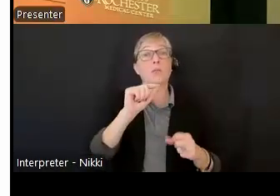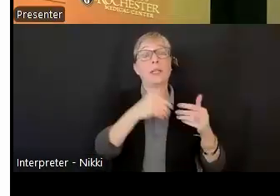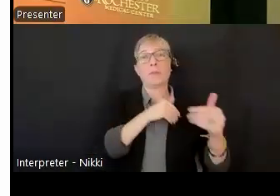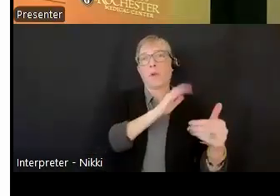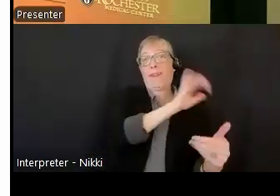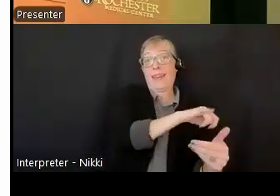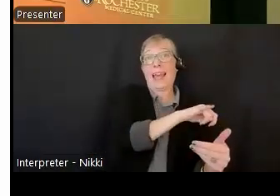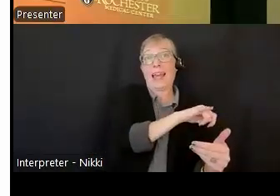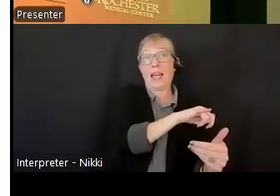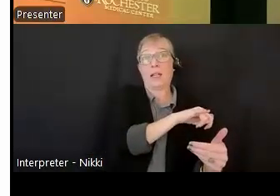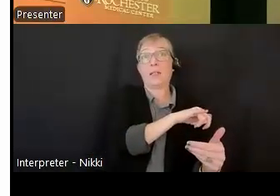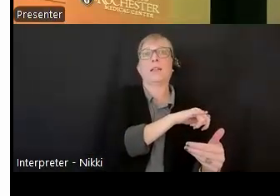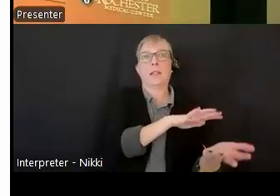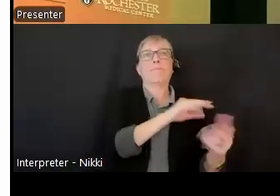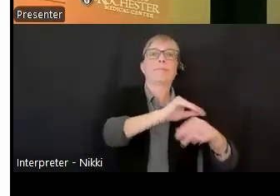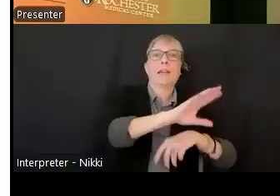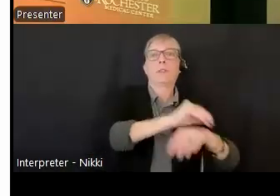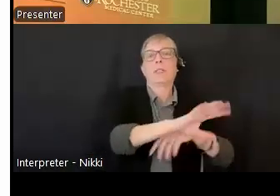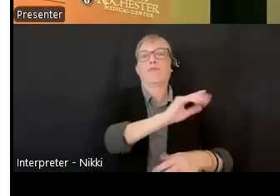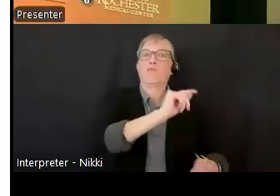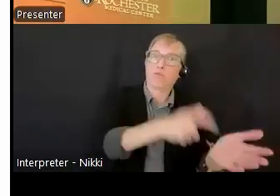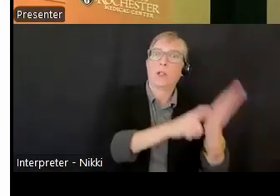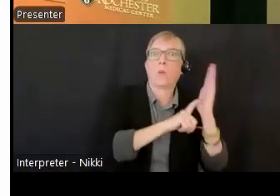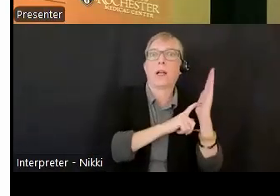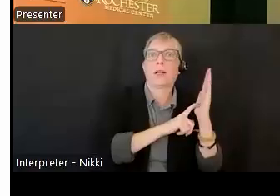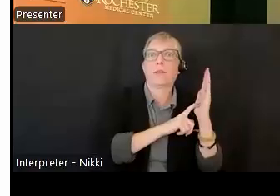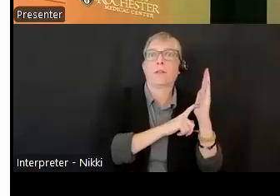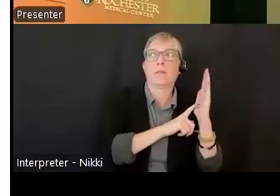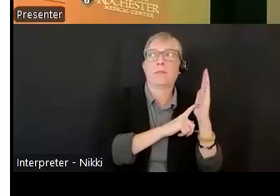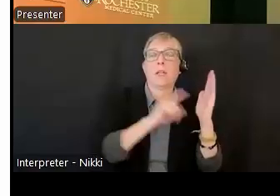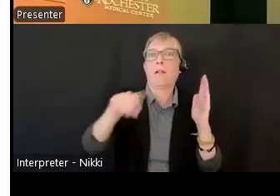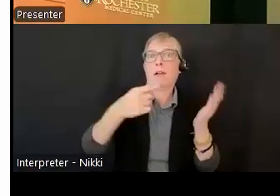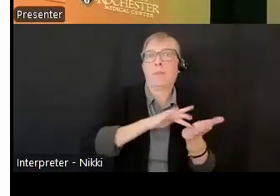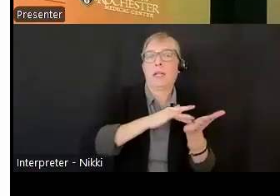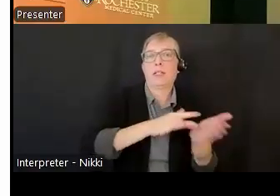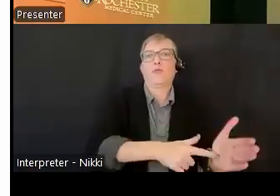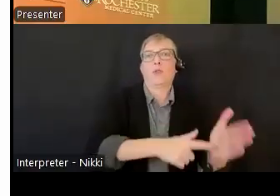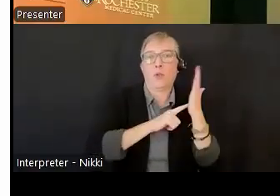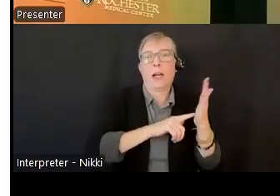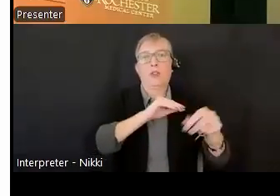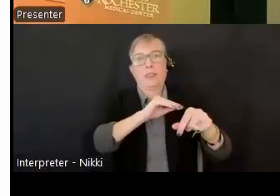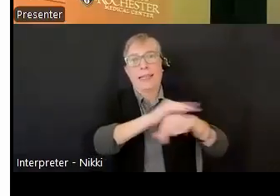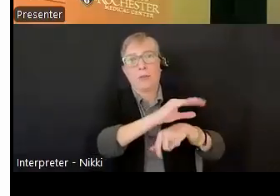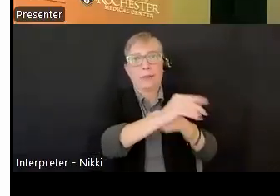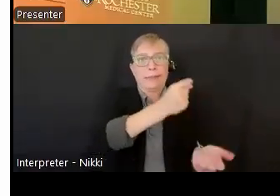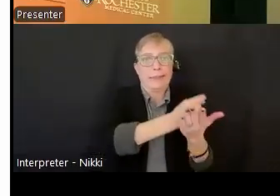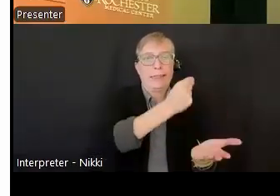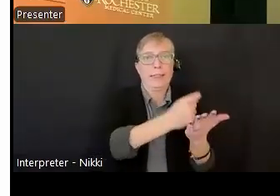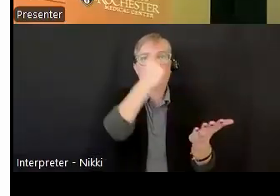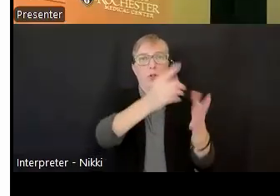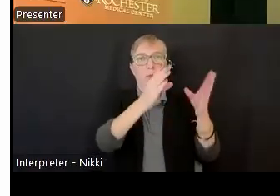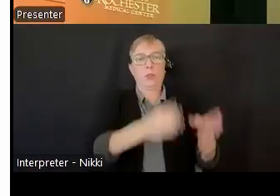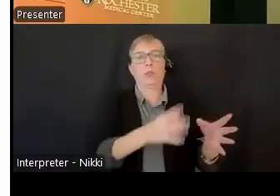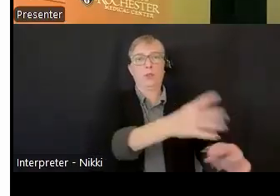It is the only medication in the United States where there is a federal requirement for counseling in order for a person to receive it. This was